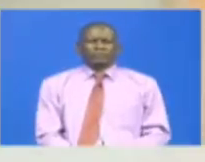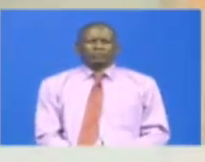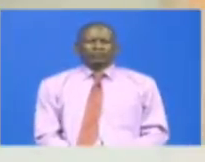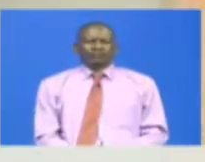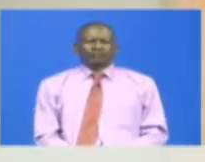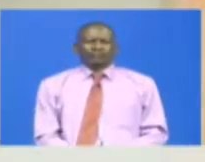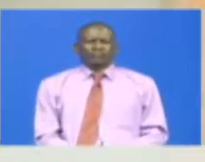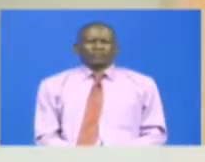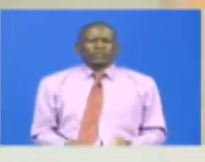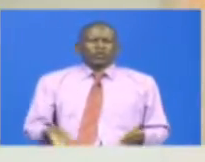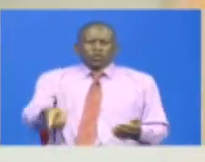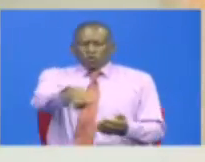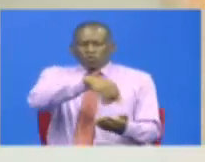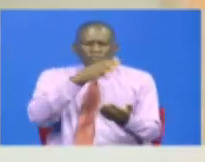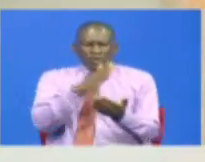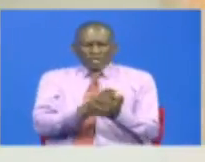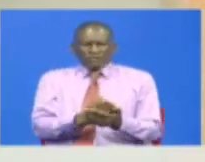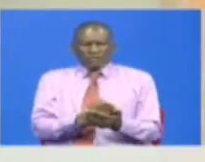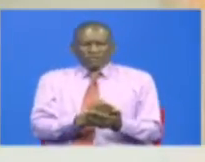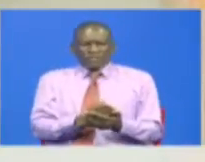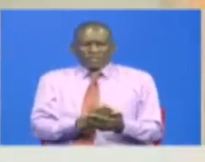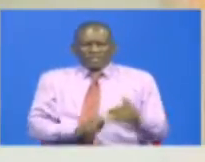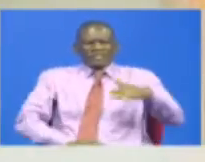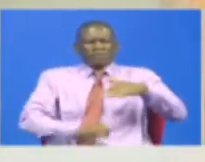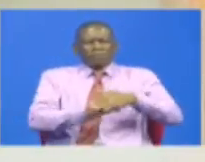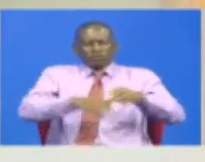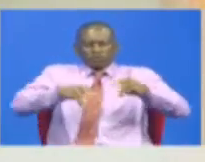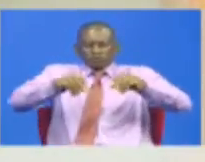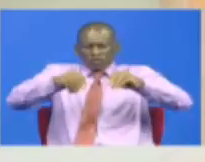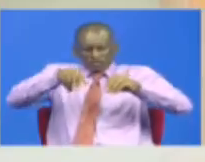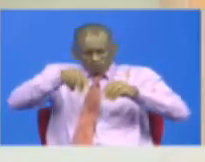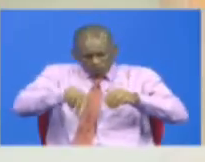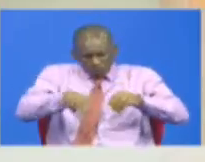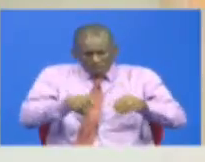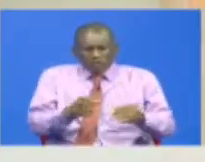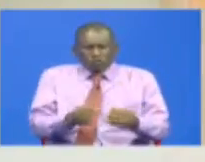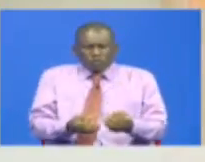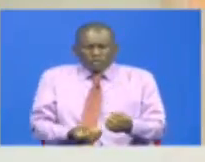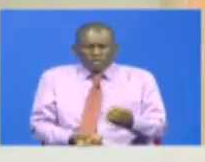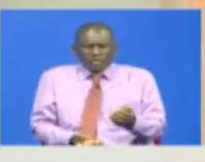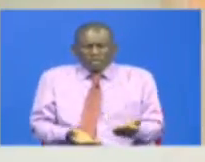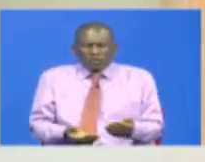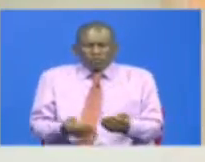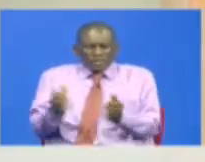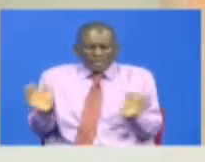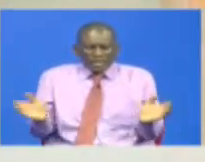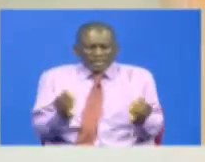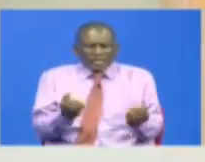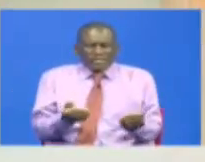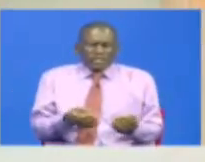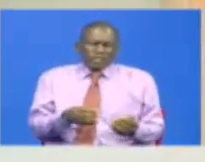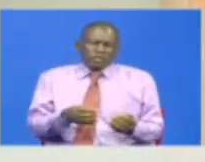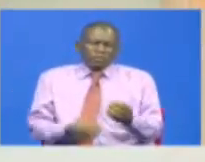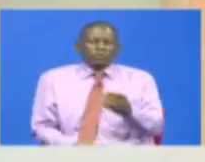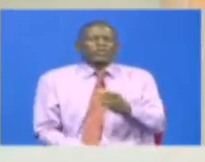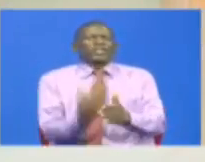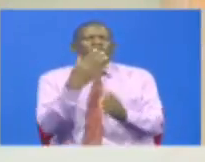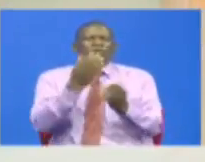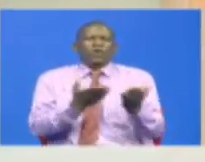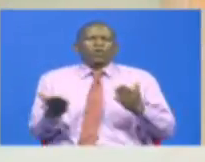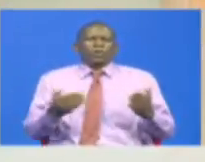We believe the donation of fertilizer will spur productivity that will feed 1 million people for one full